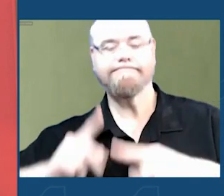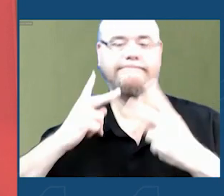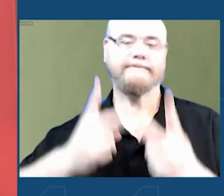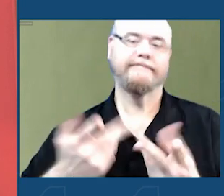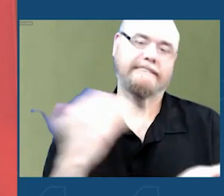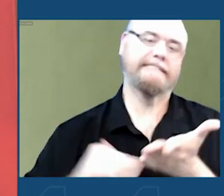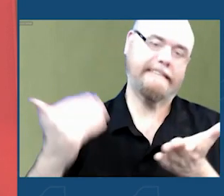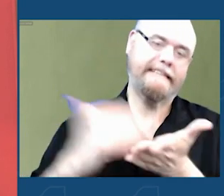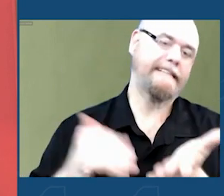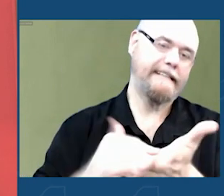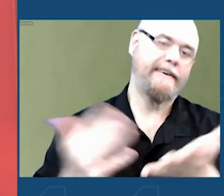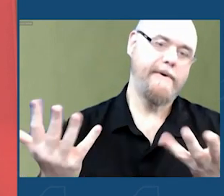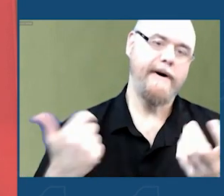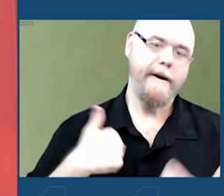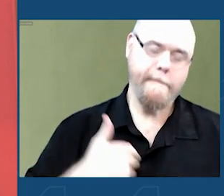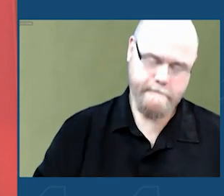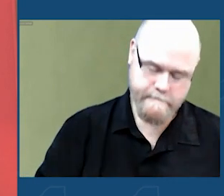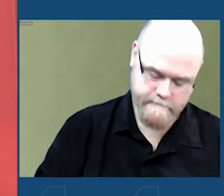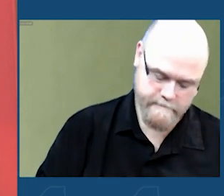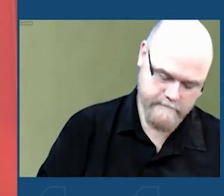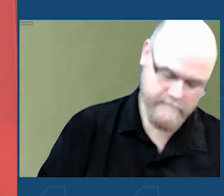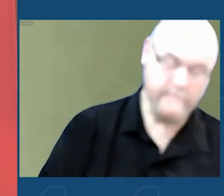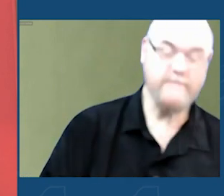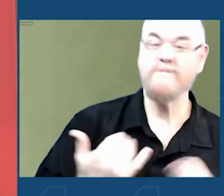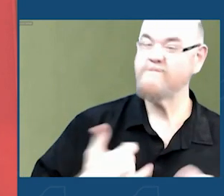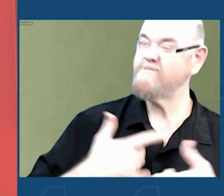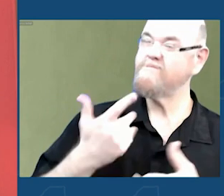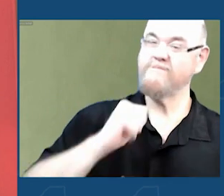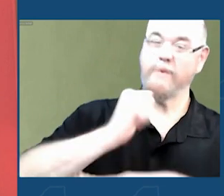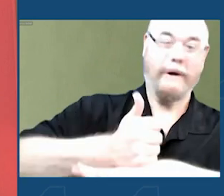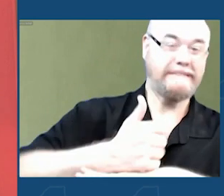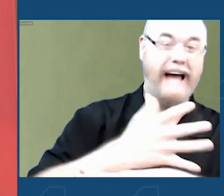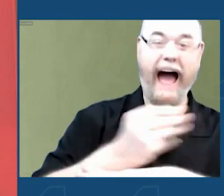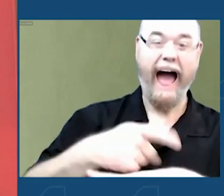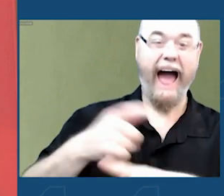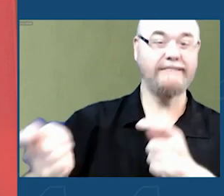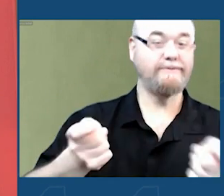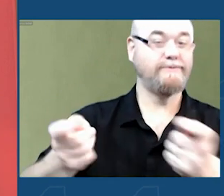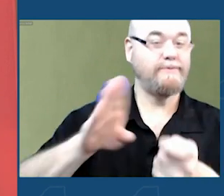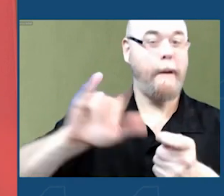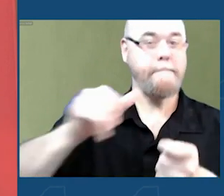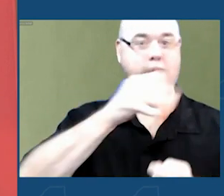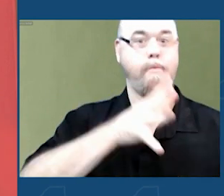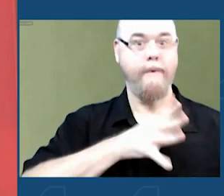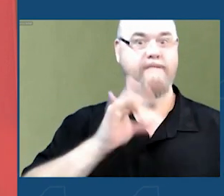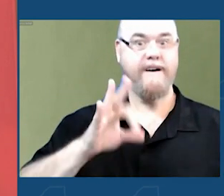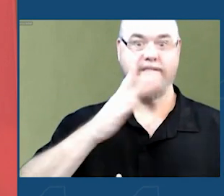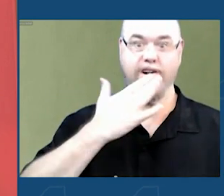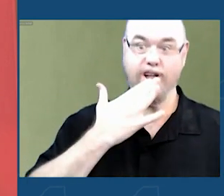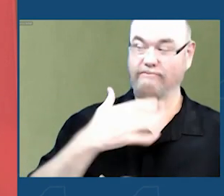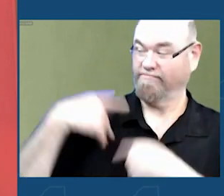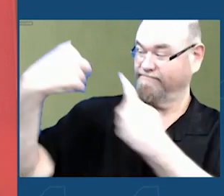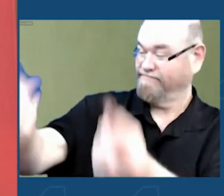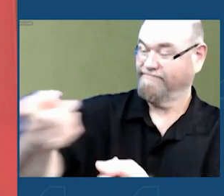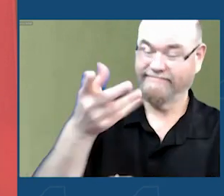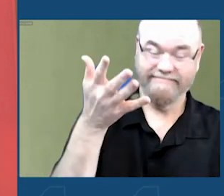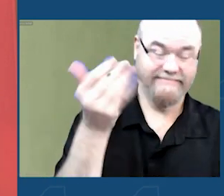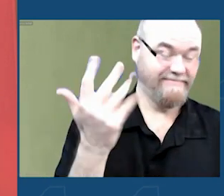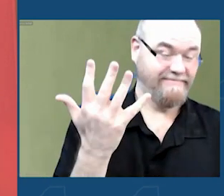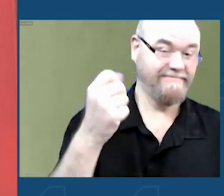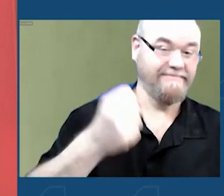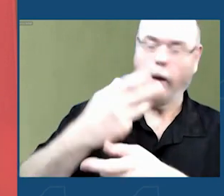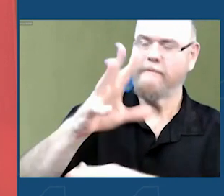been founded and run by women of color for over 50 years, so that's extraordinary. Rebecca Kalos of the Empire State